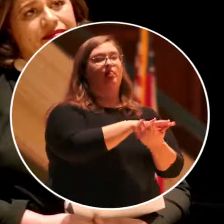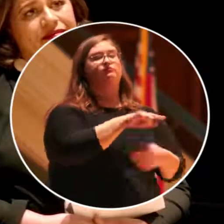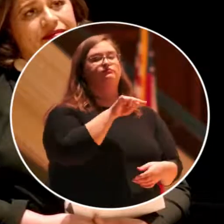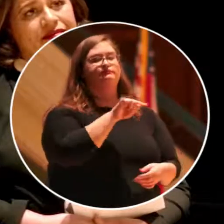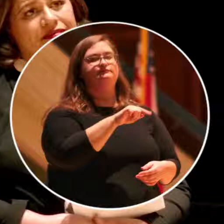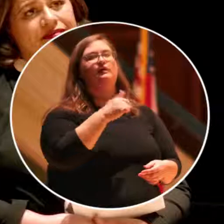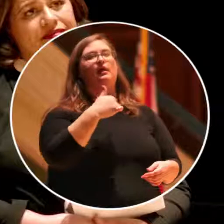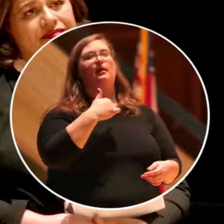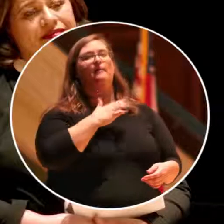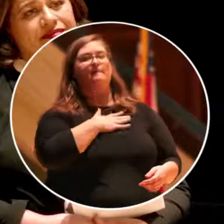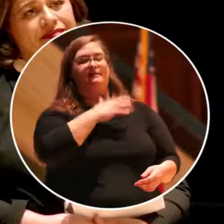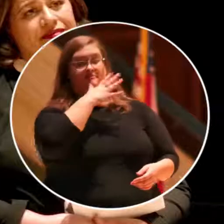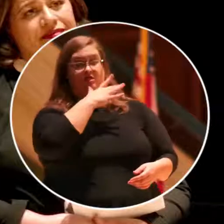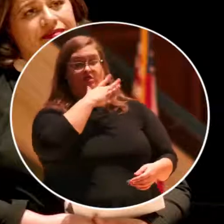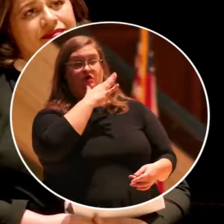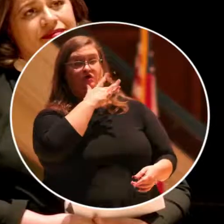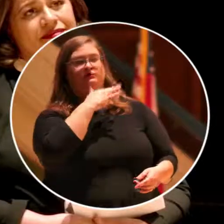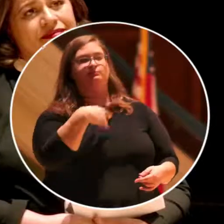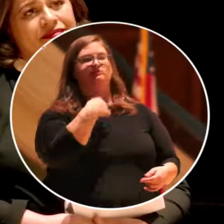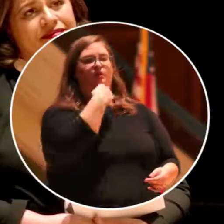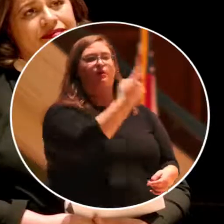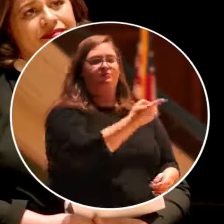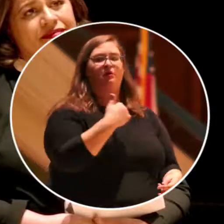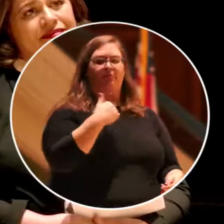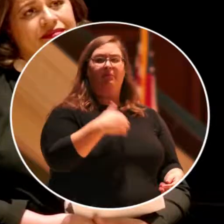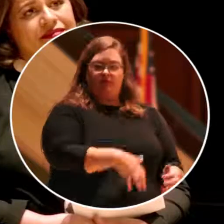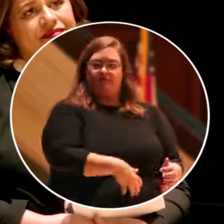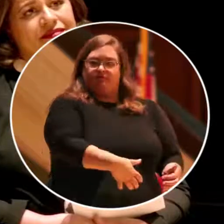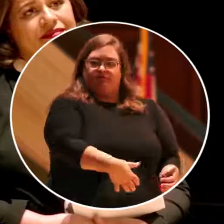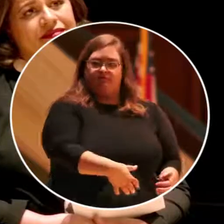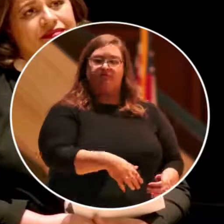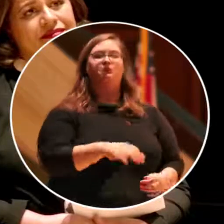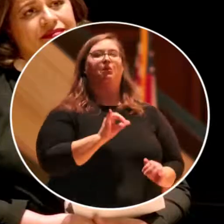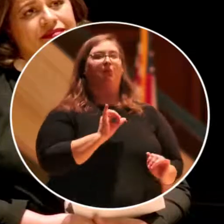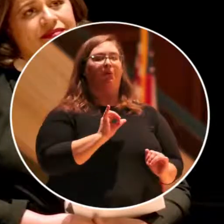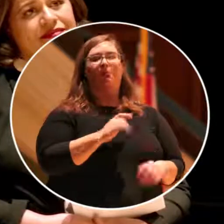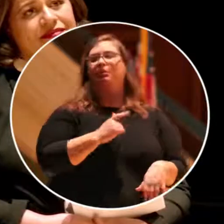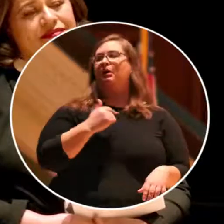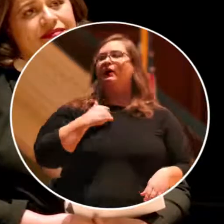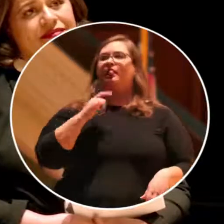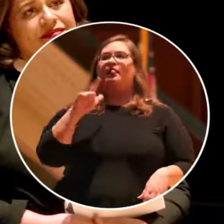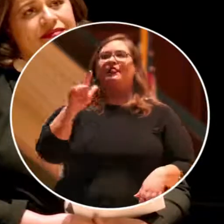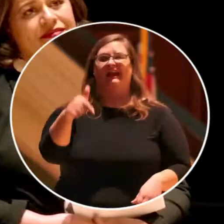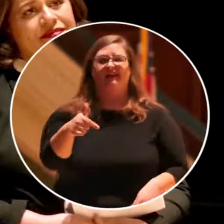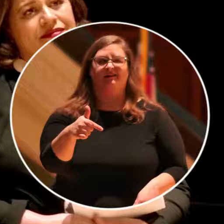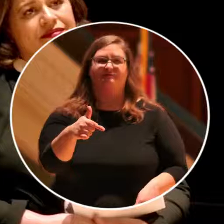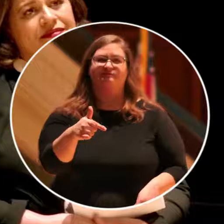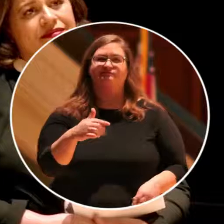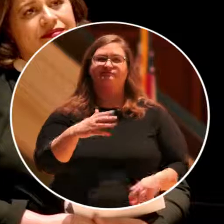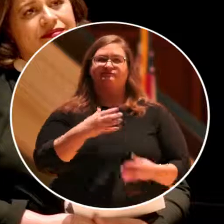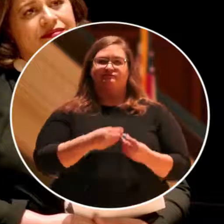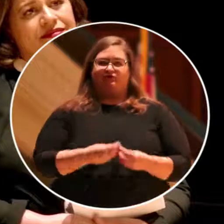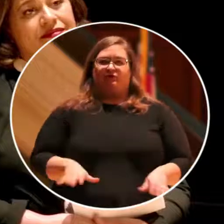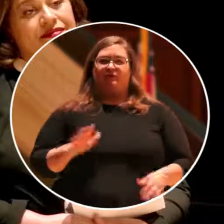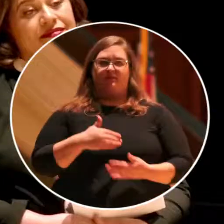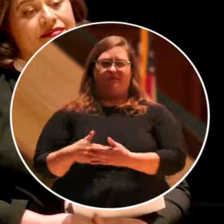she had just learned to drive at the end of the driveway. I remember her later calling it a